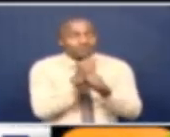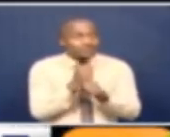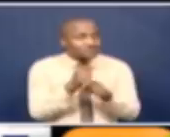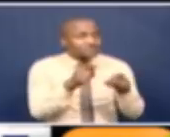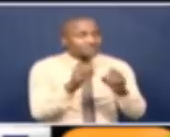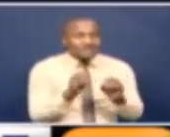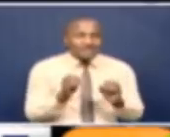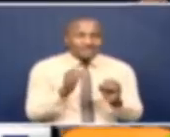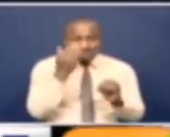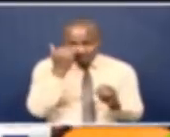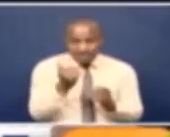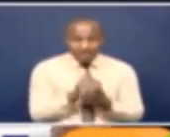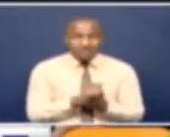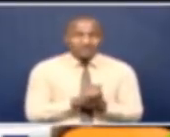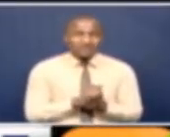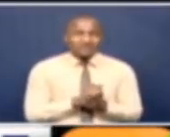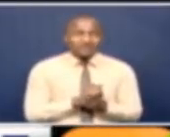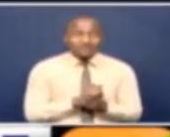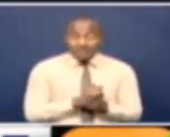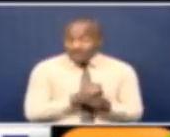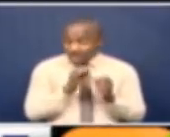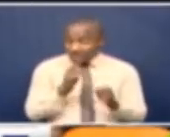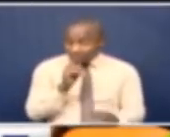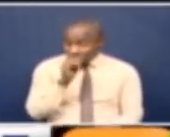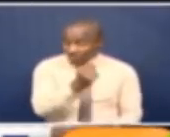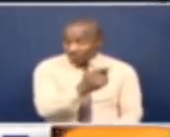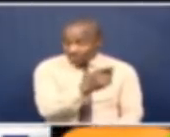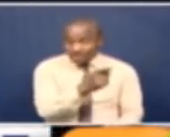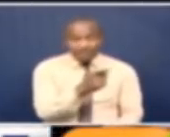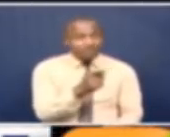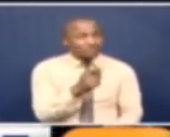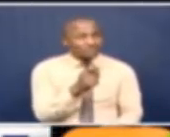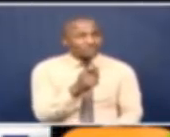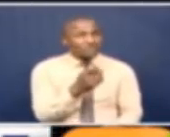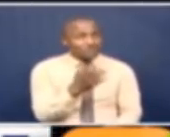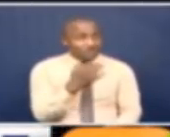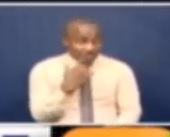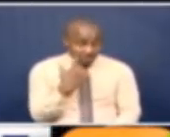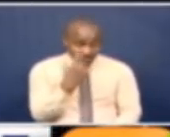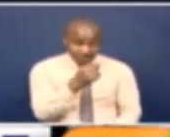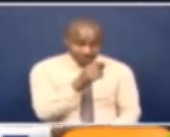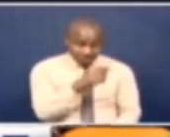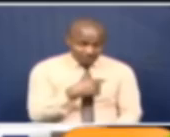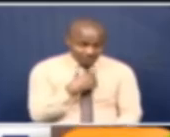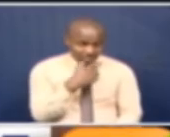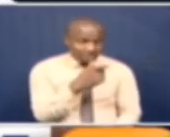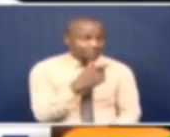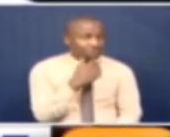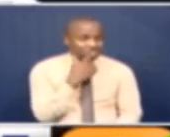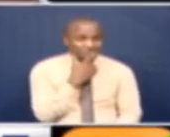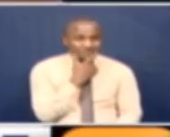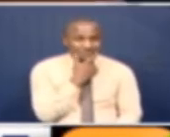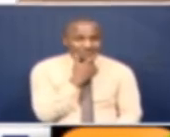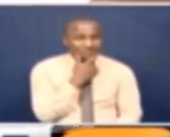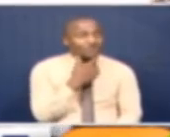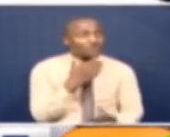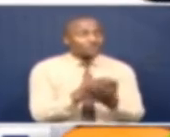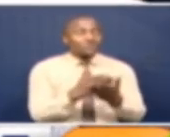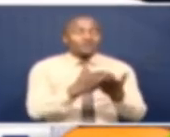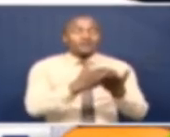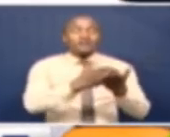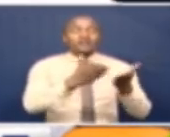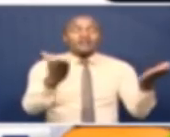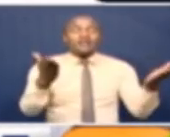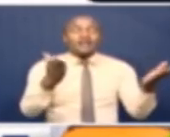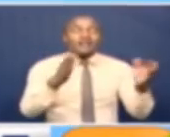scene? If you go there, Jeff, and I really would welcome you to go and visit that place. You know? It is clear land. But it's sort of